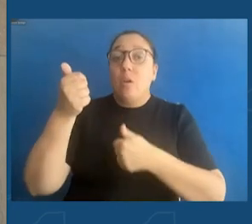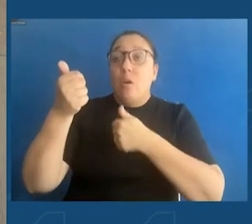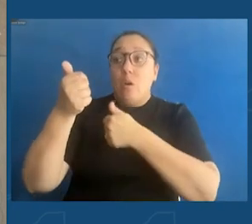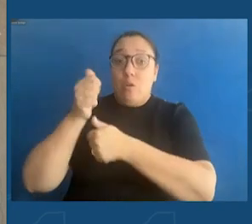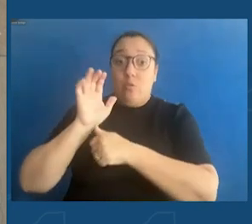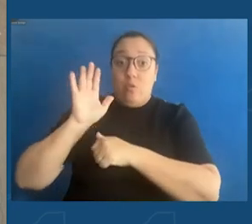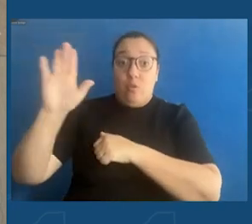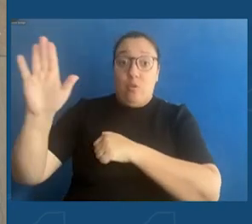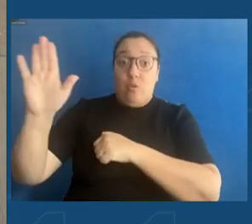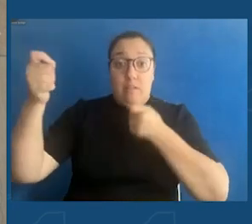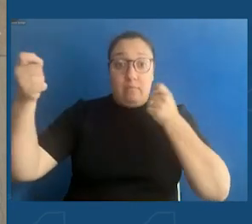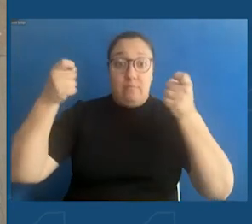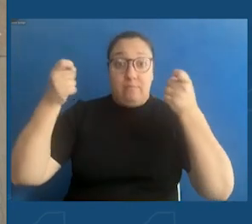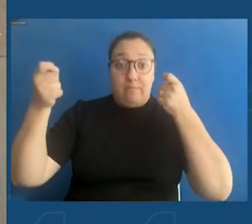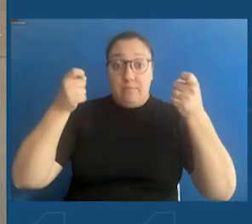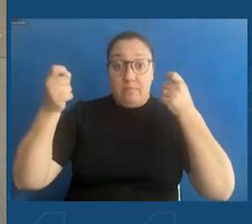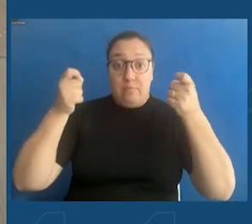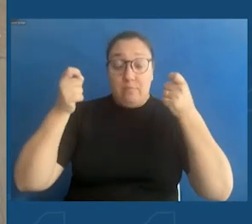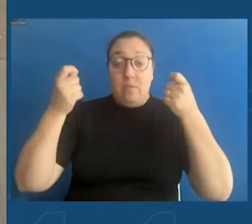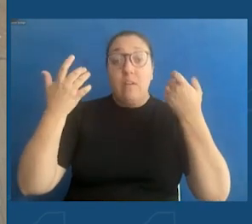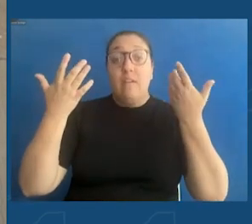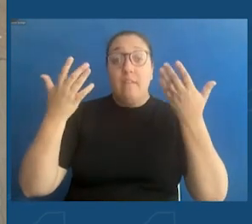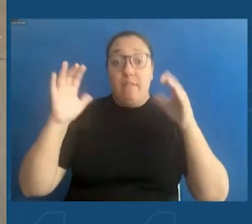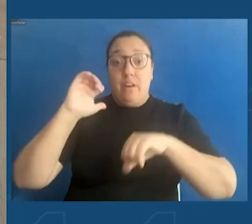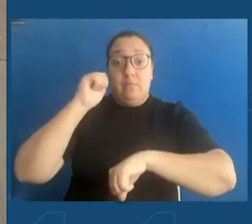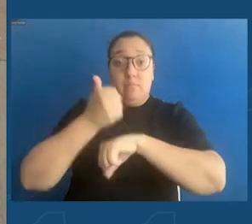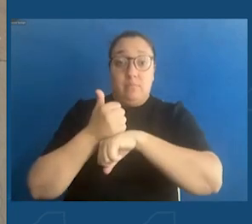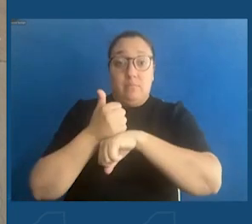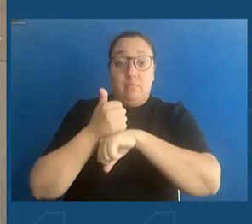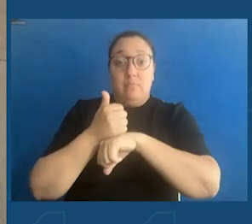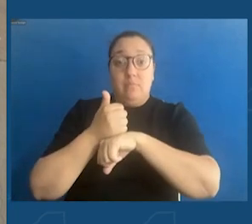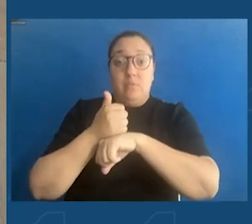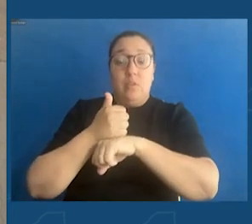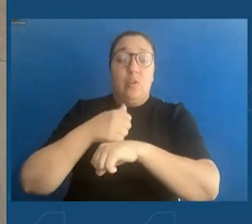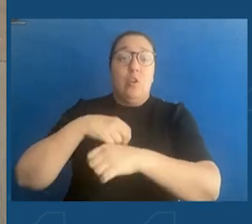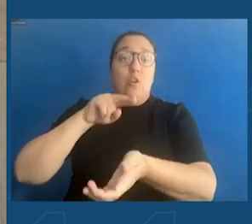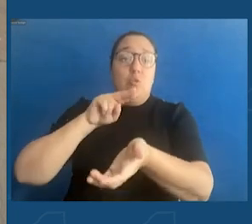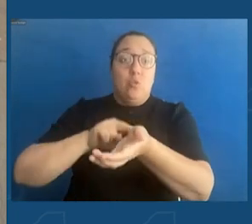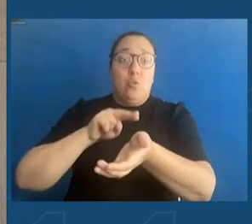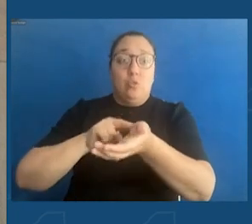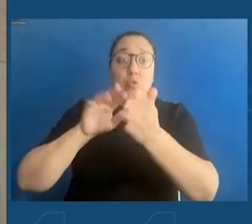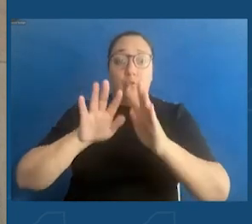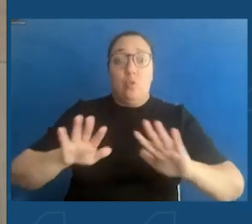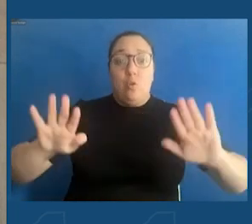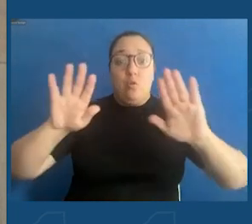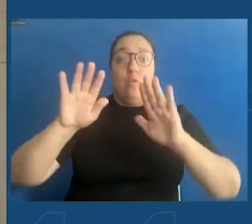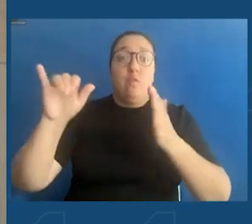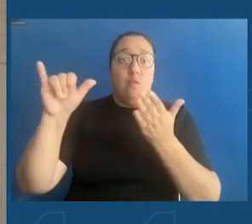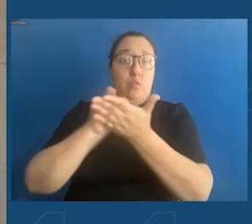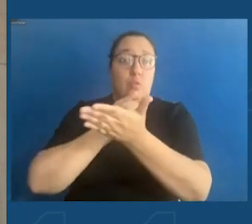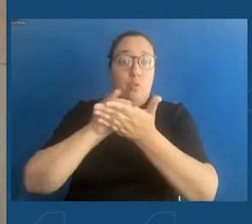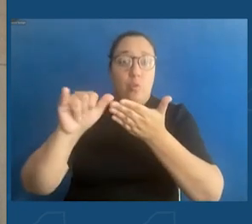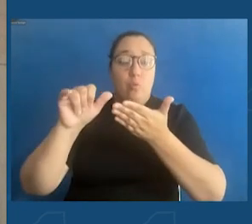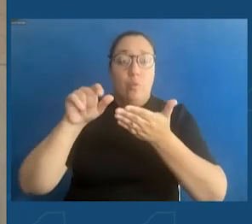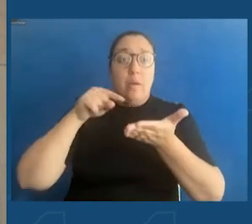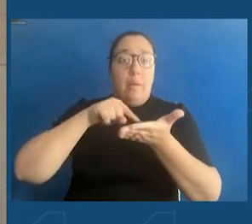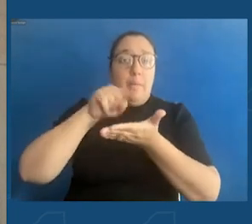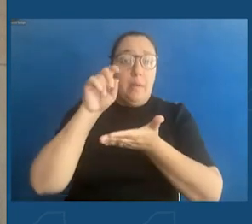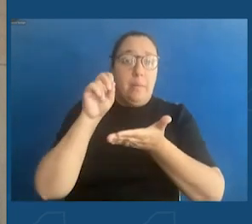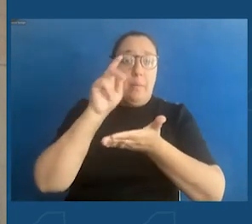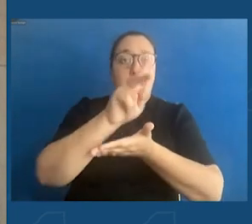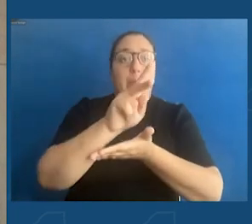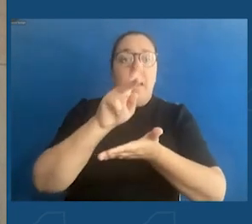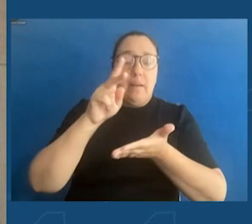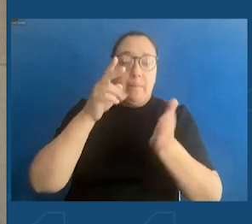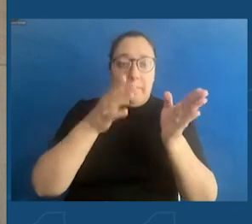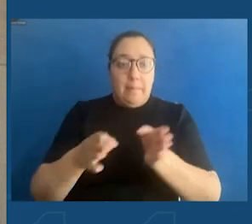State has created the Nurses Across New York Loan Repayment Program, the Nurses of Our Future Scholarship Program, which